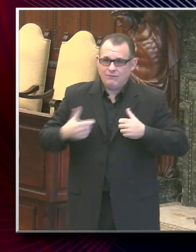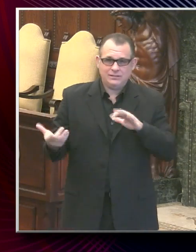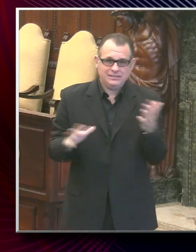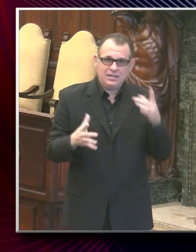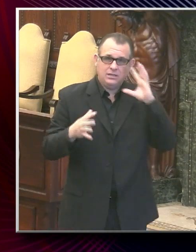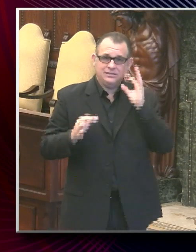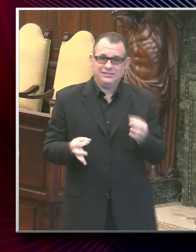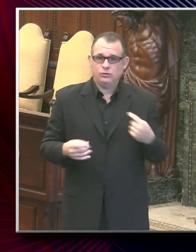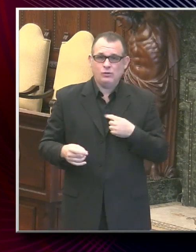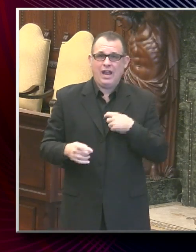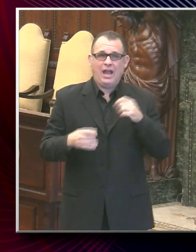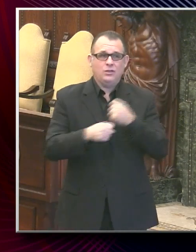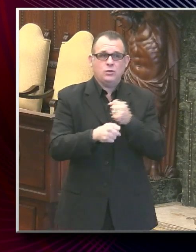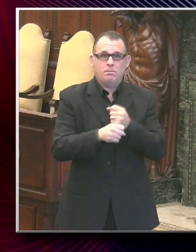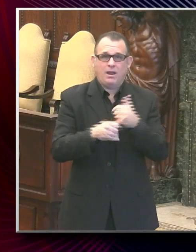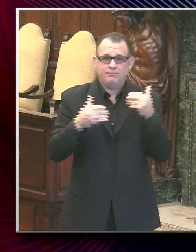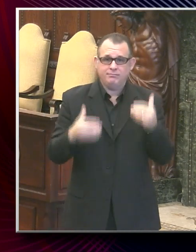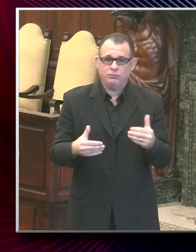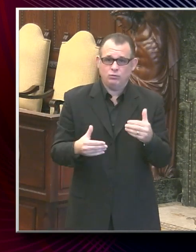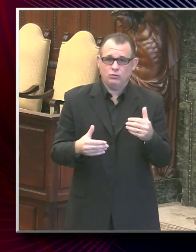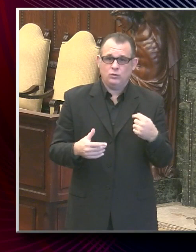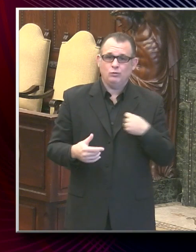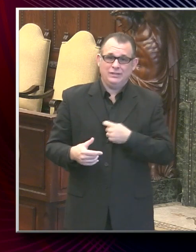made, and we did our best.